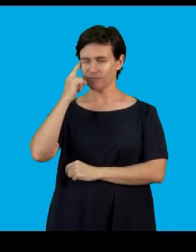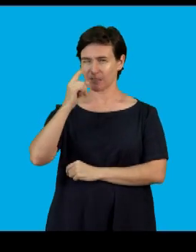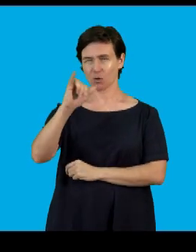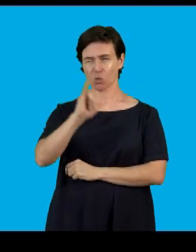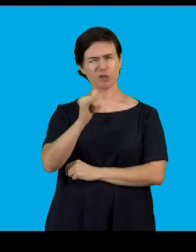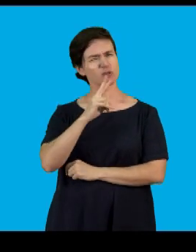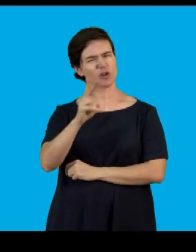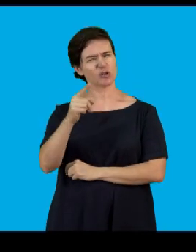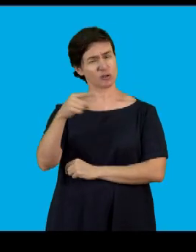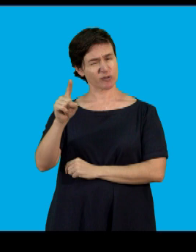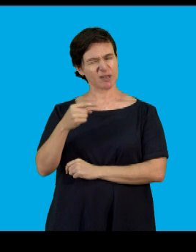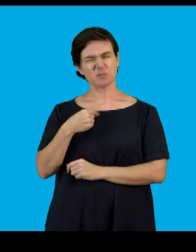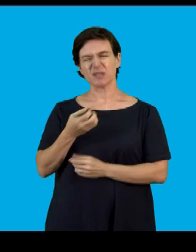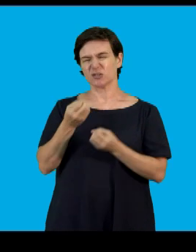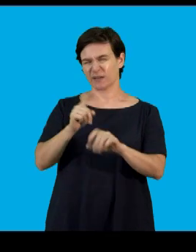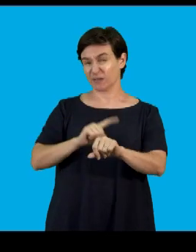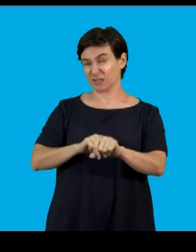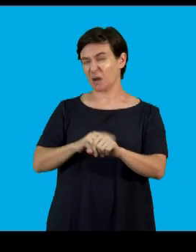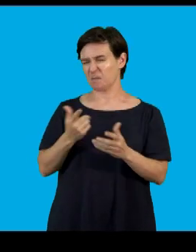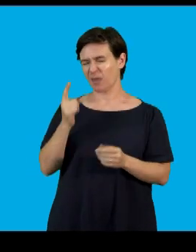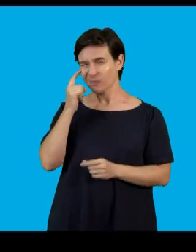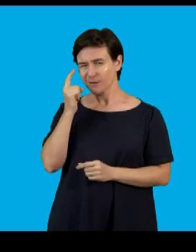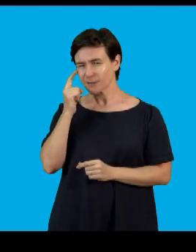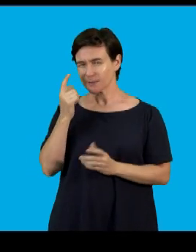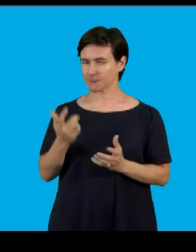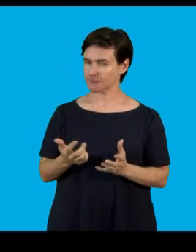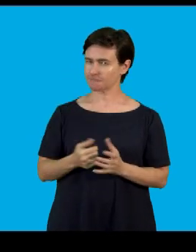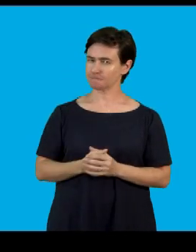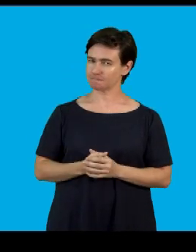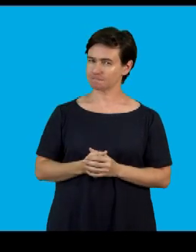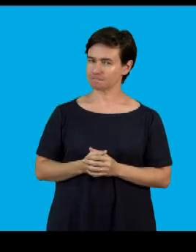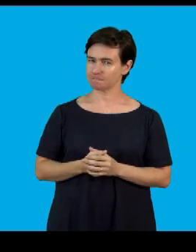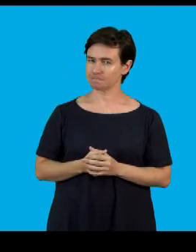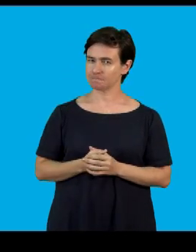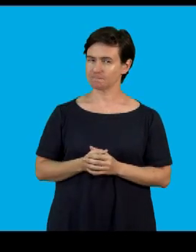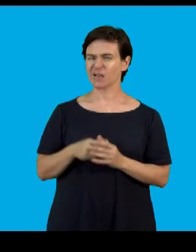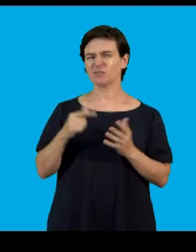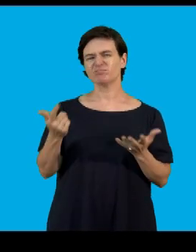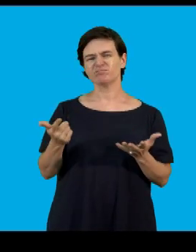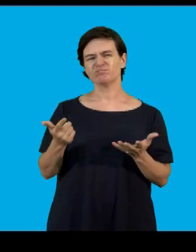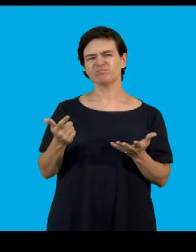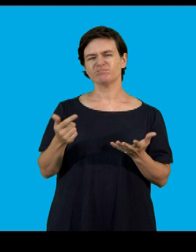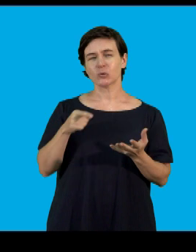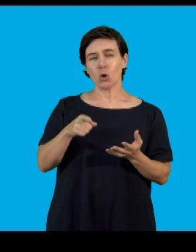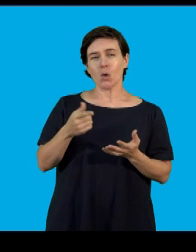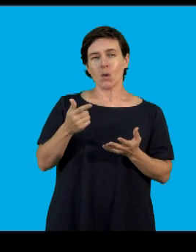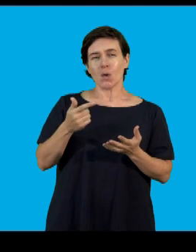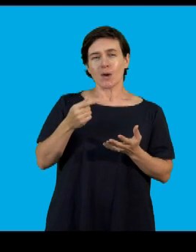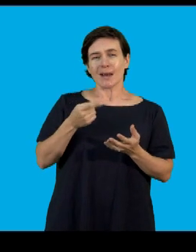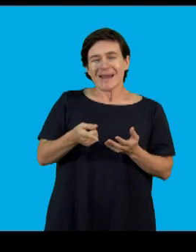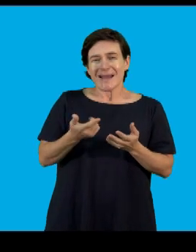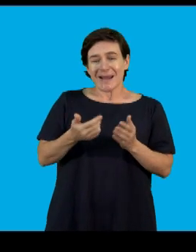I'm giving you only a few seconds to think. An example of this which requires an entrepreneur to take calculated